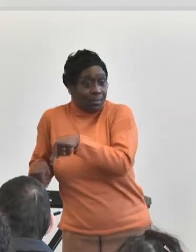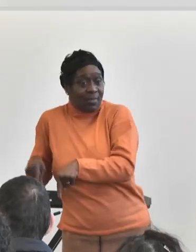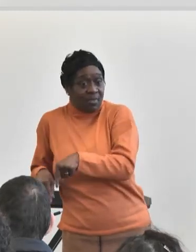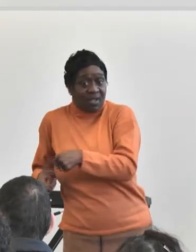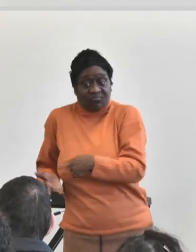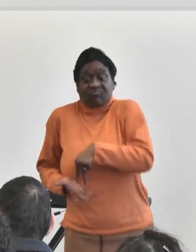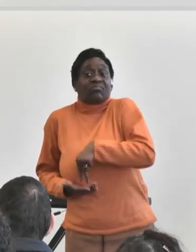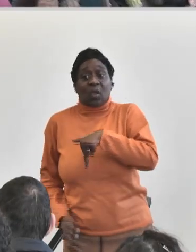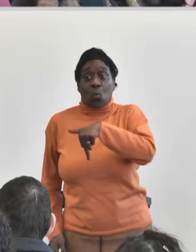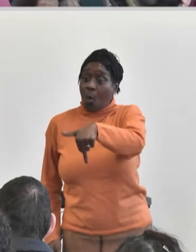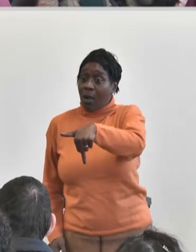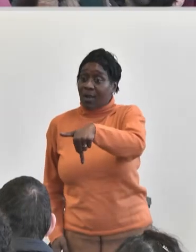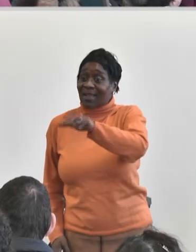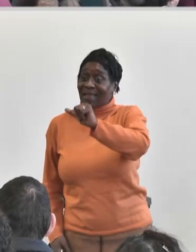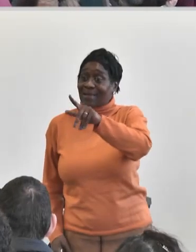Now,